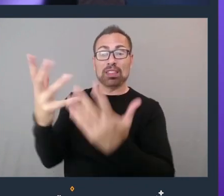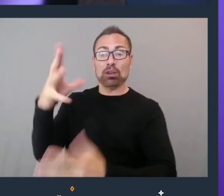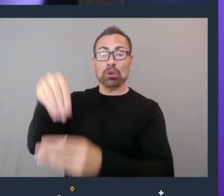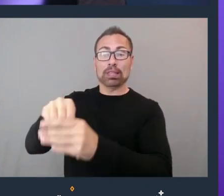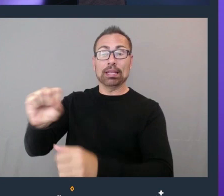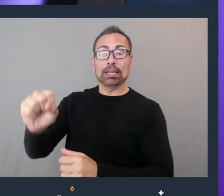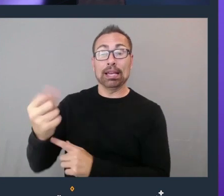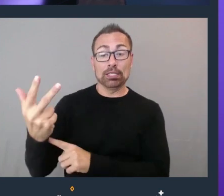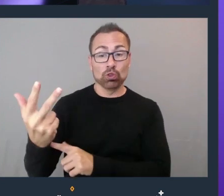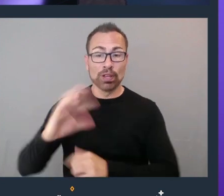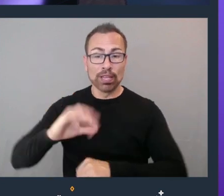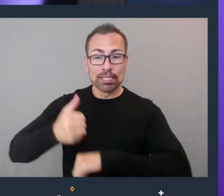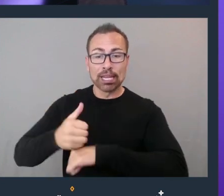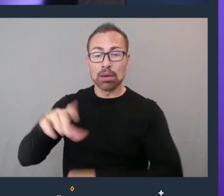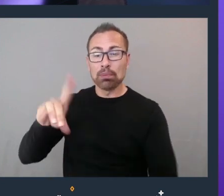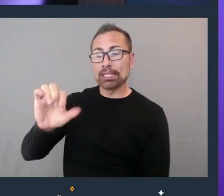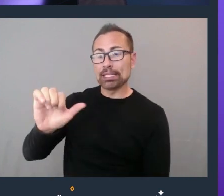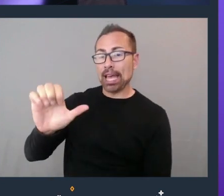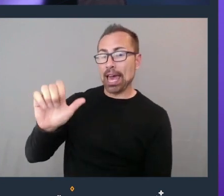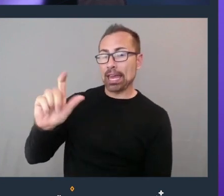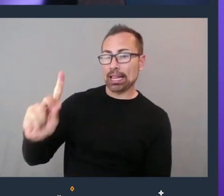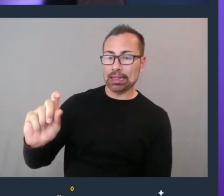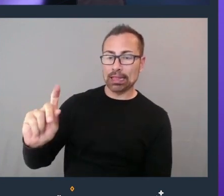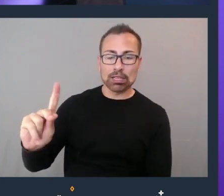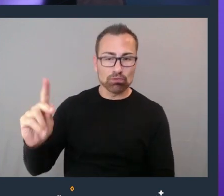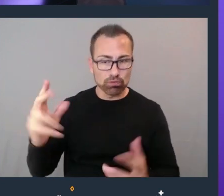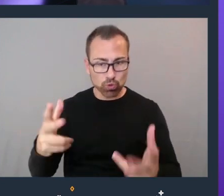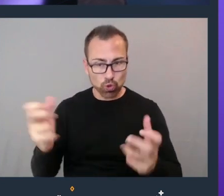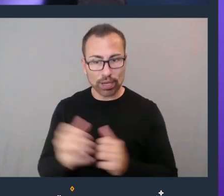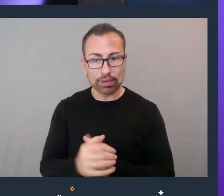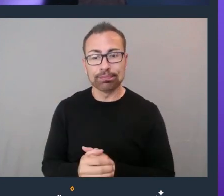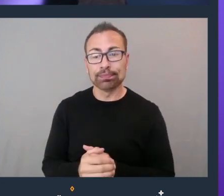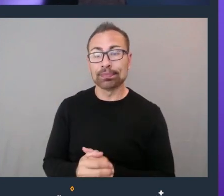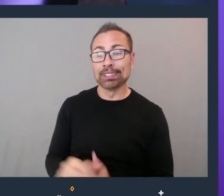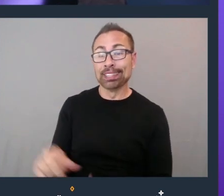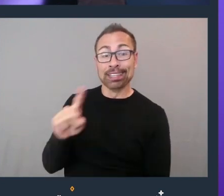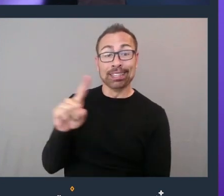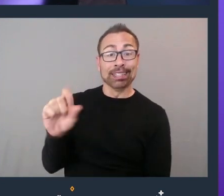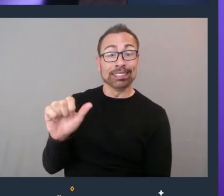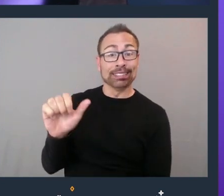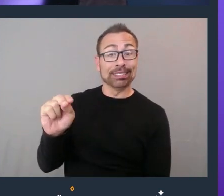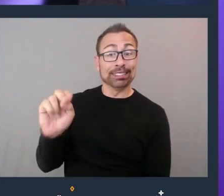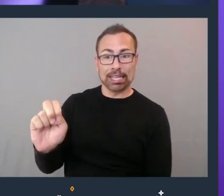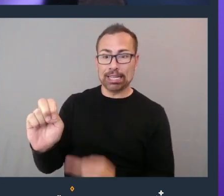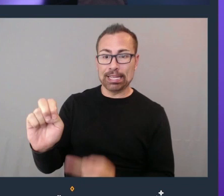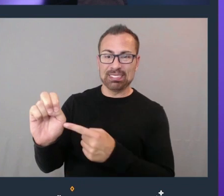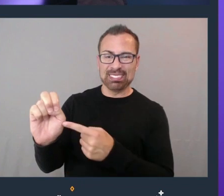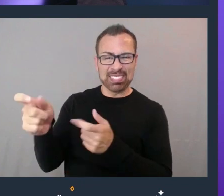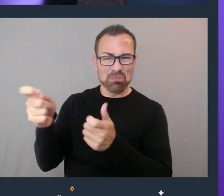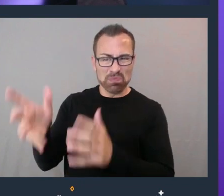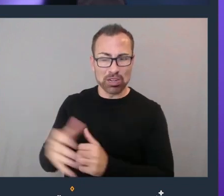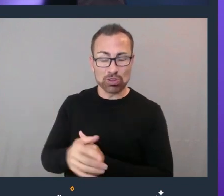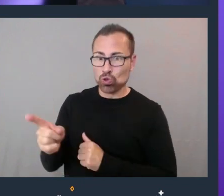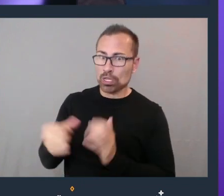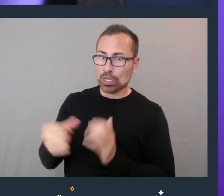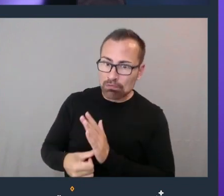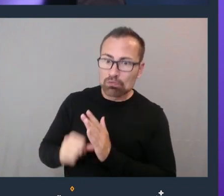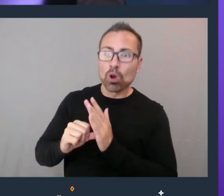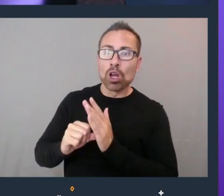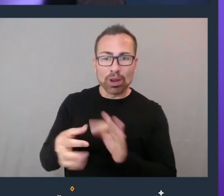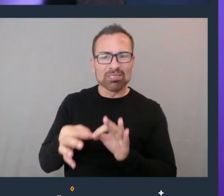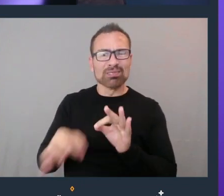as quickly as possible. And Zane, the manager, continues to be impressed with just how simple, reliable, and performant S3